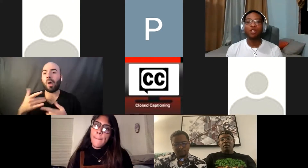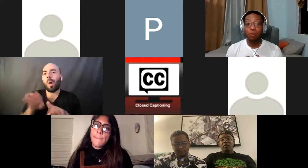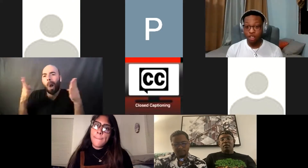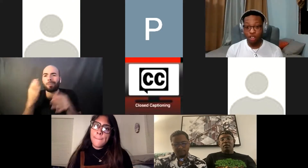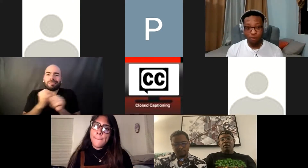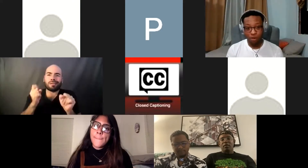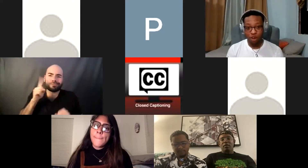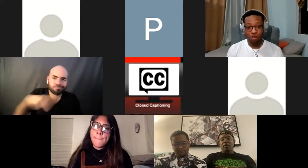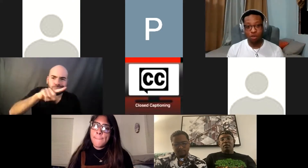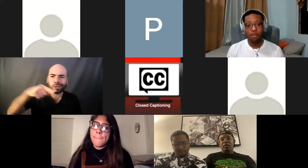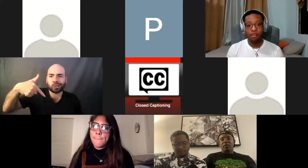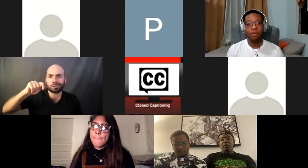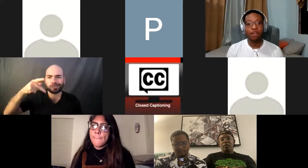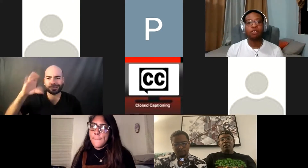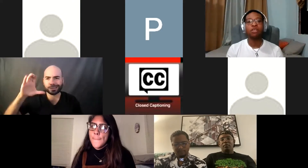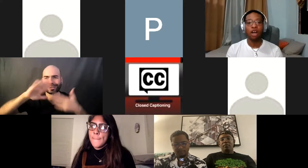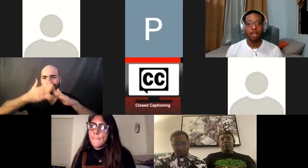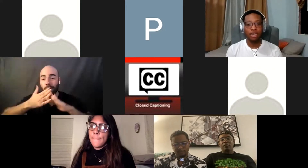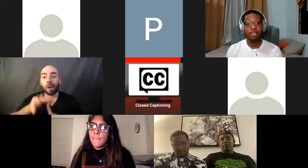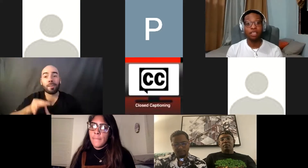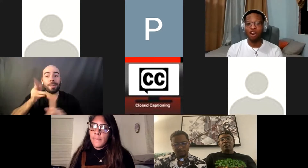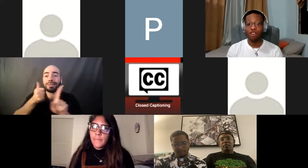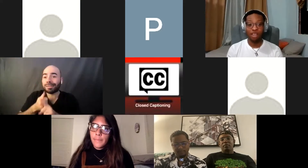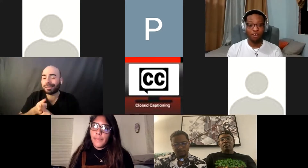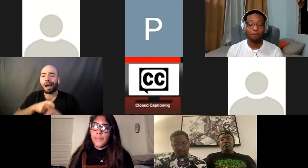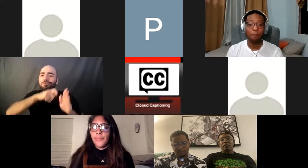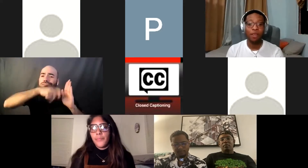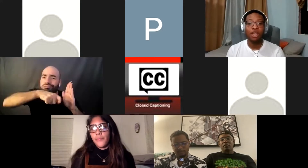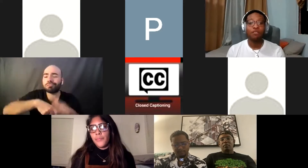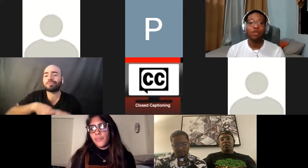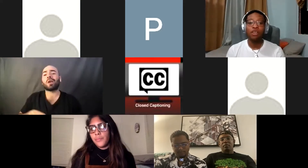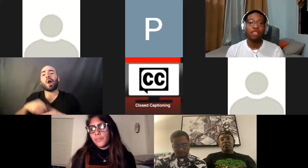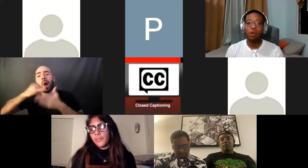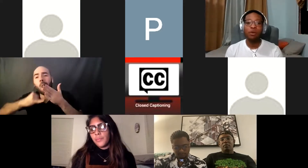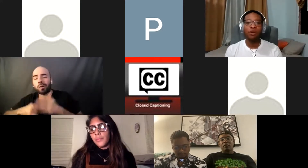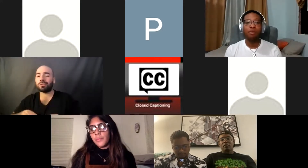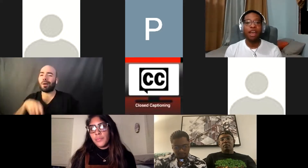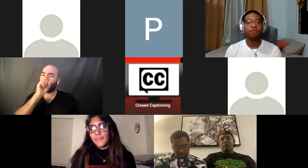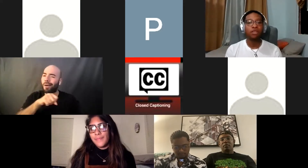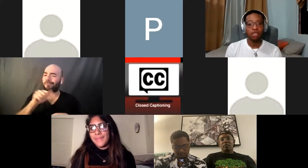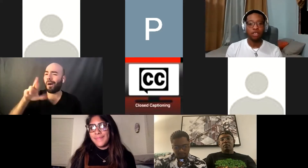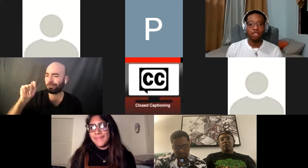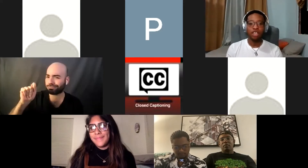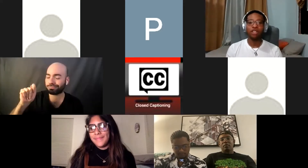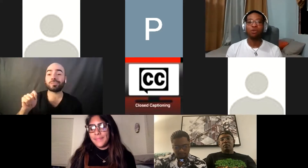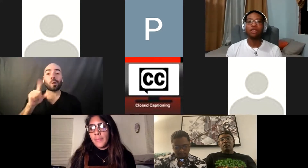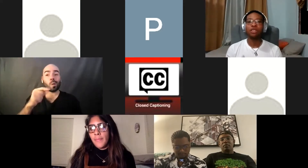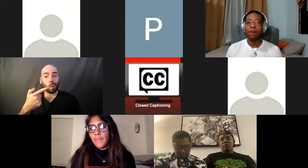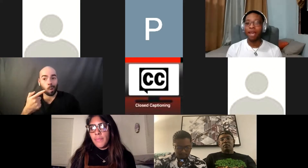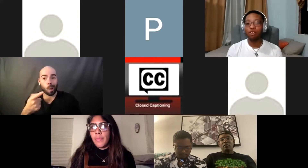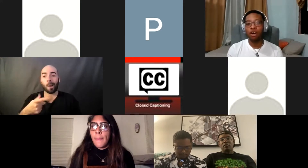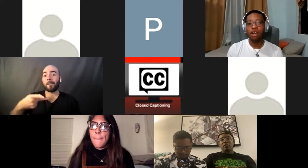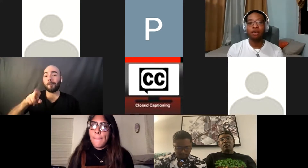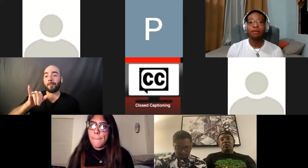and especially for those who are filmmakers, artists, and arts lovers. The 2021 Prideful series includes